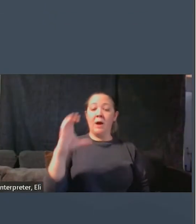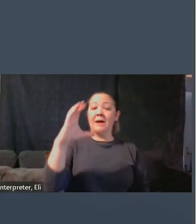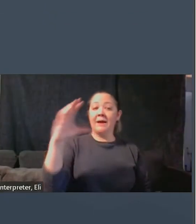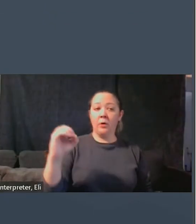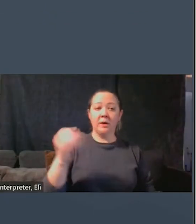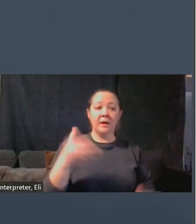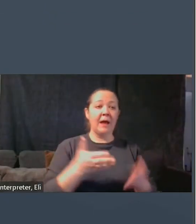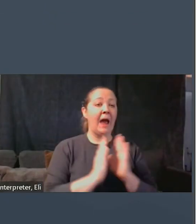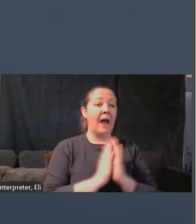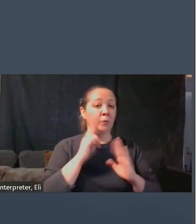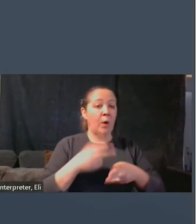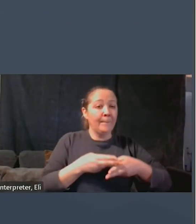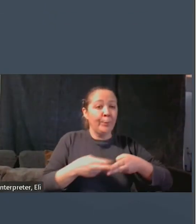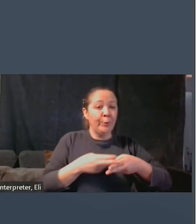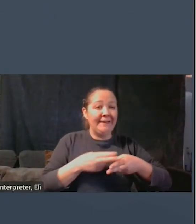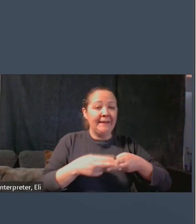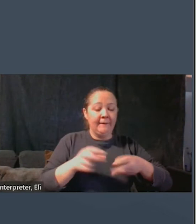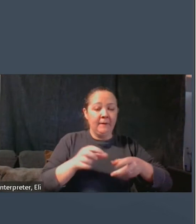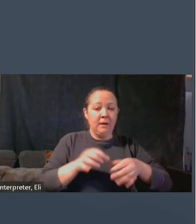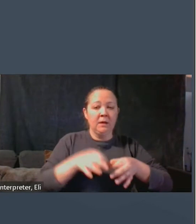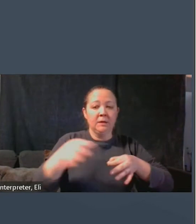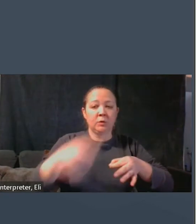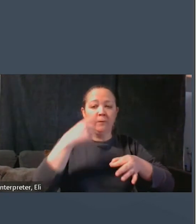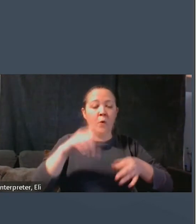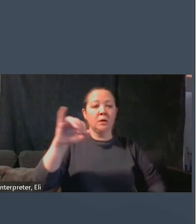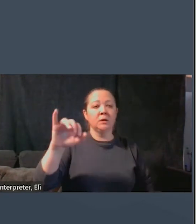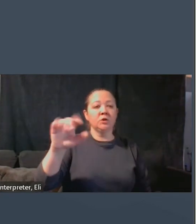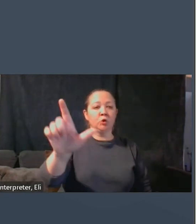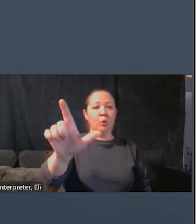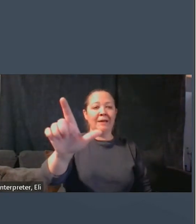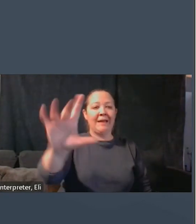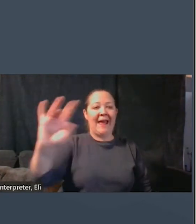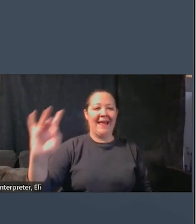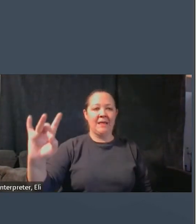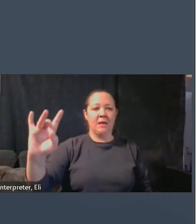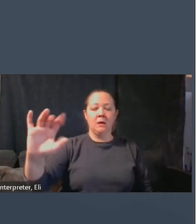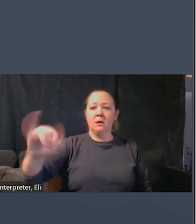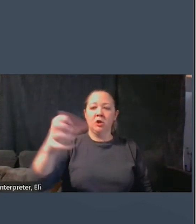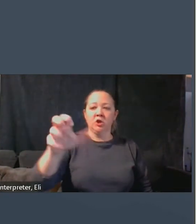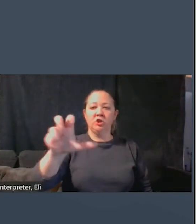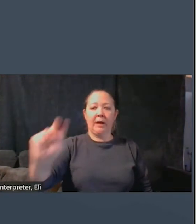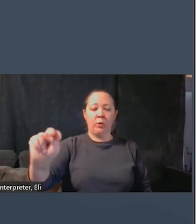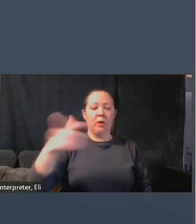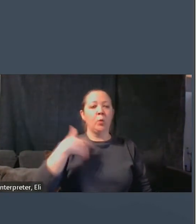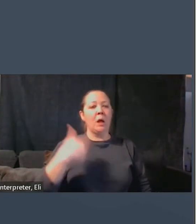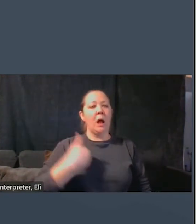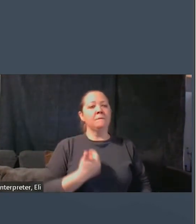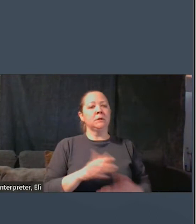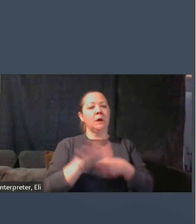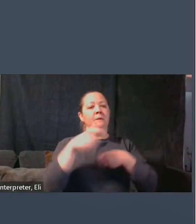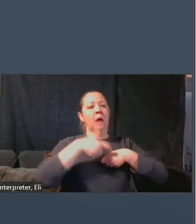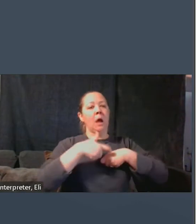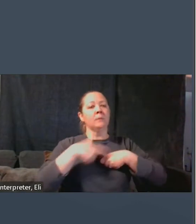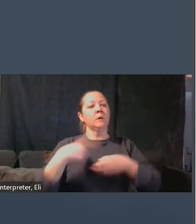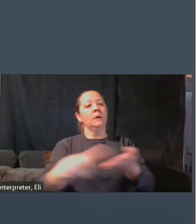to the 28th of January, because during that time, it will have time to be able to speak with the community members and also discuss those